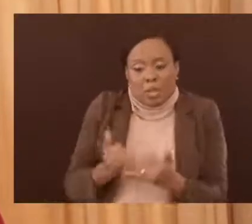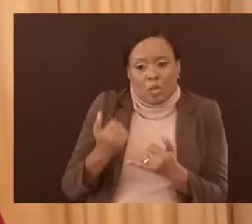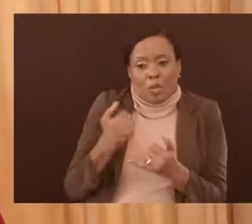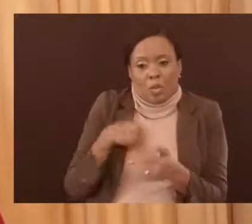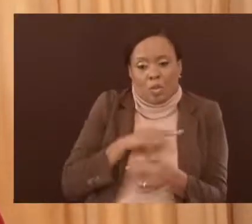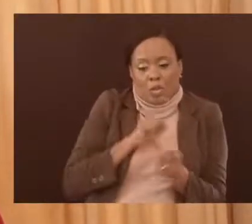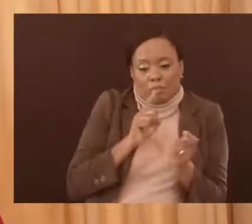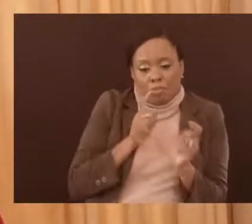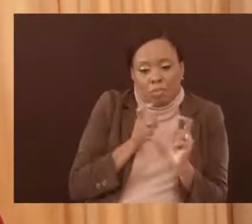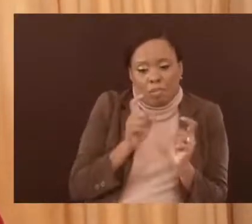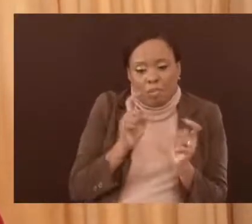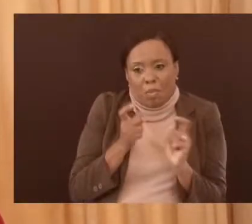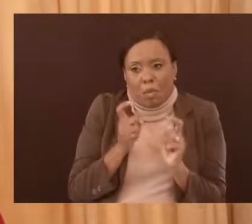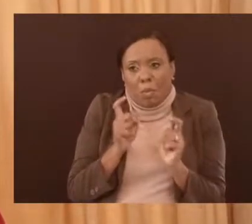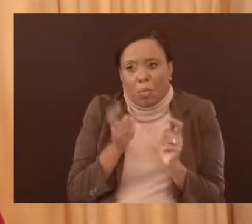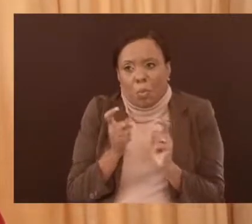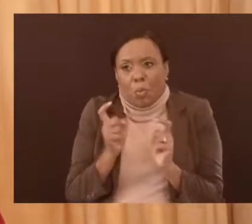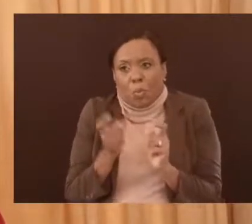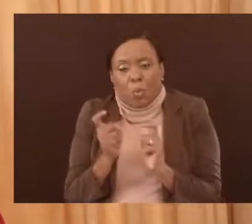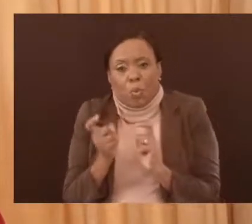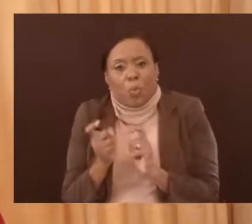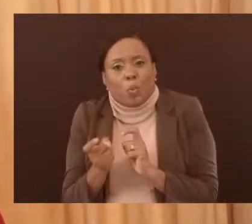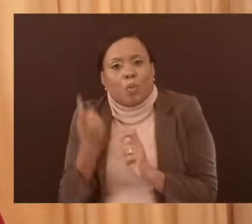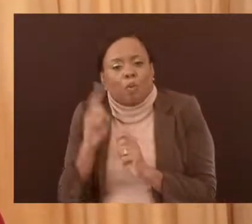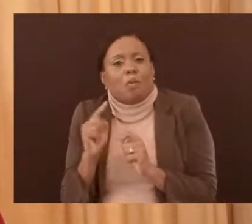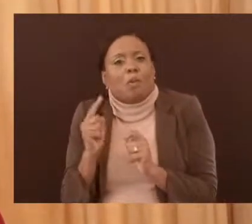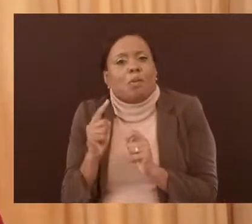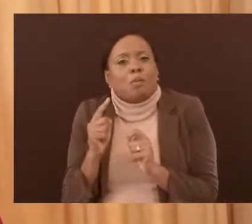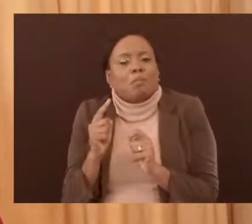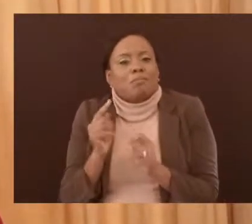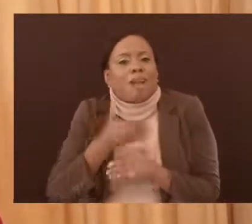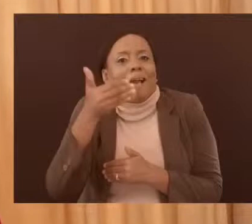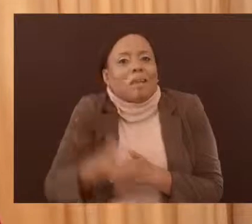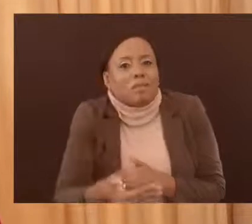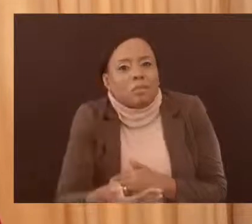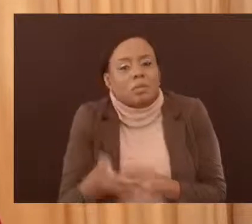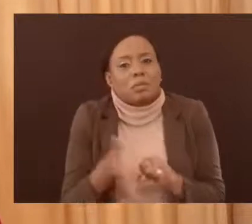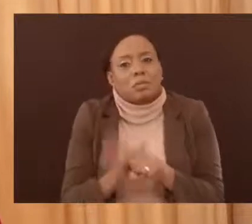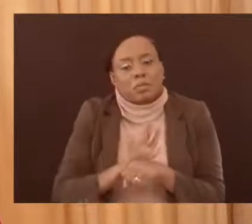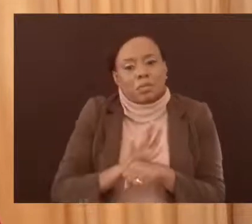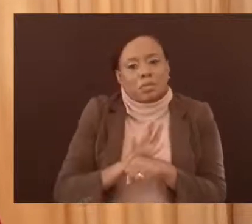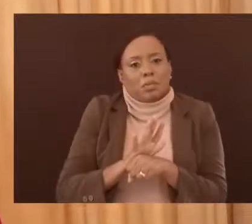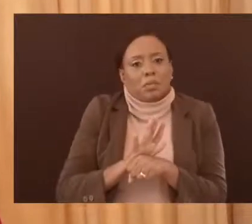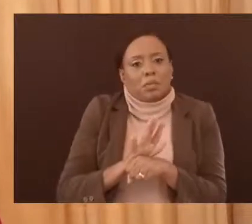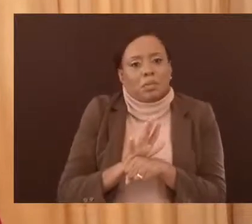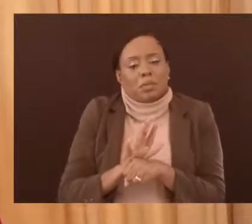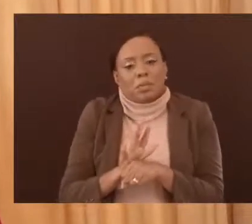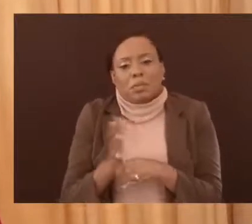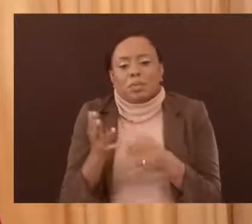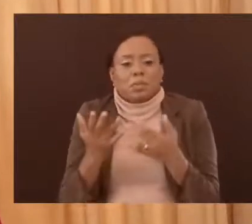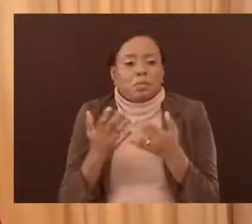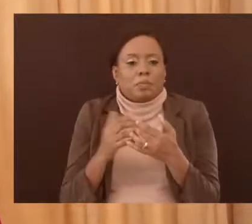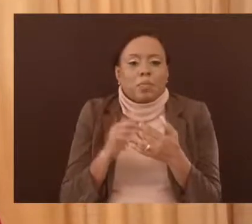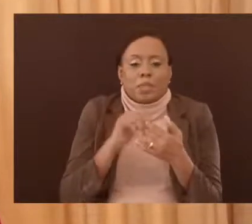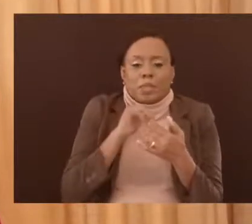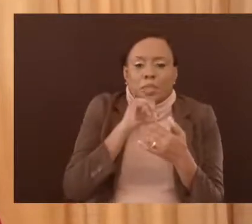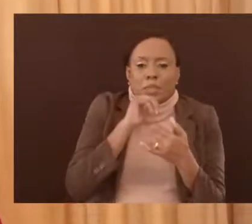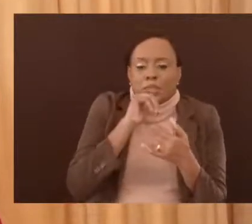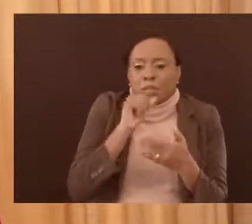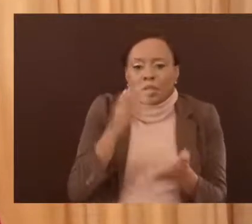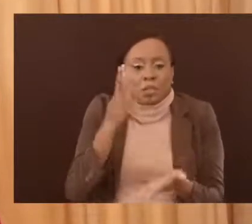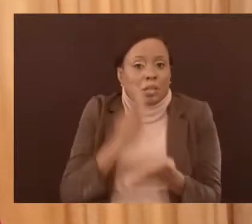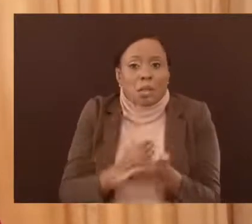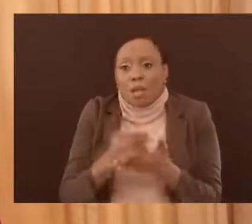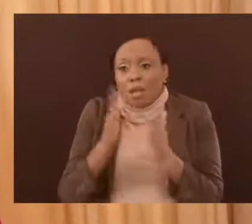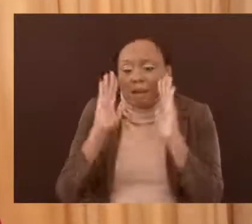to make that transition for a post-COVID period. We haven't stopped focusing on the transformation, and I want to